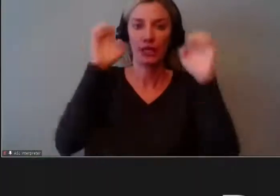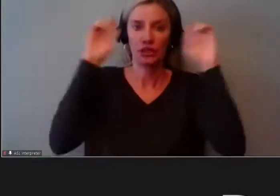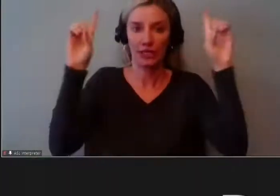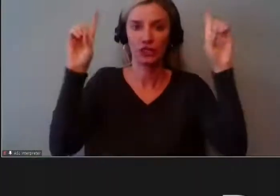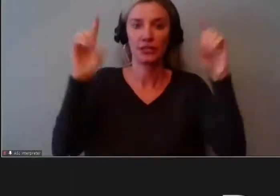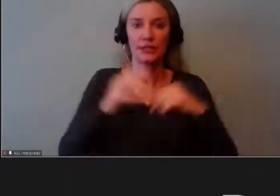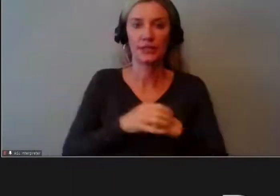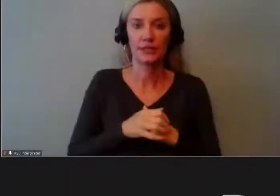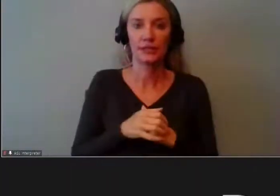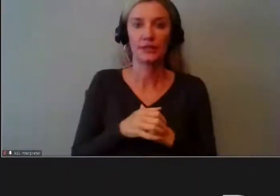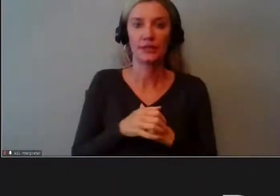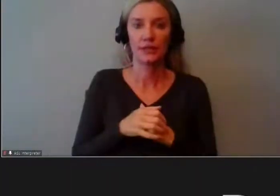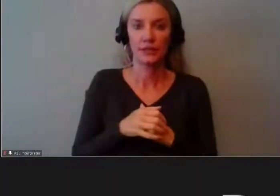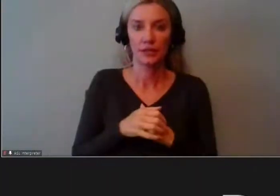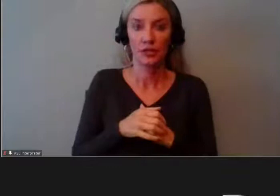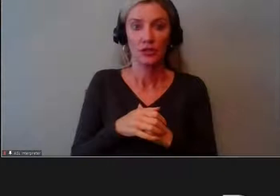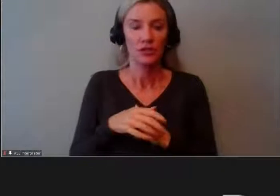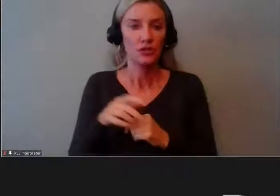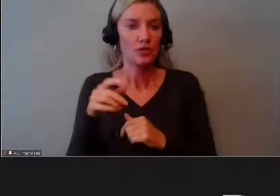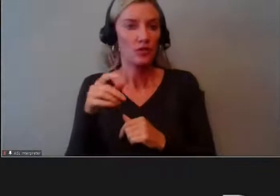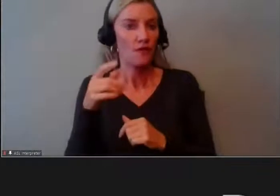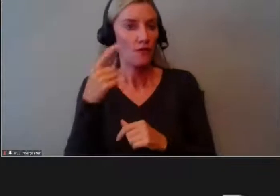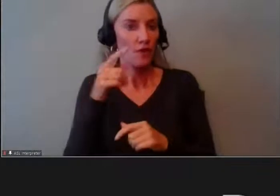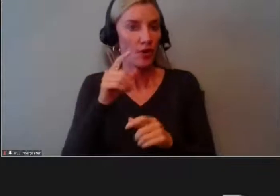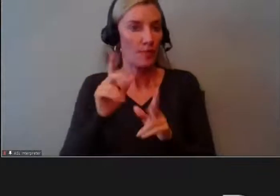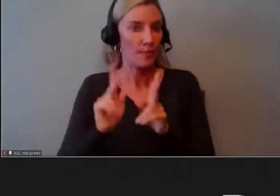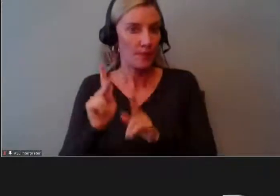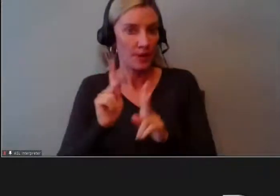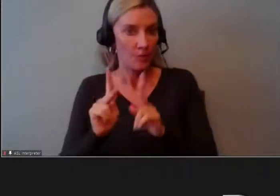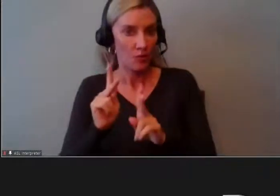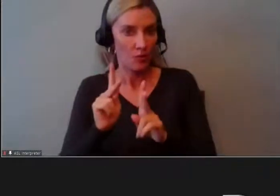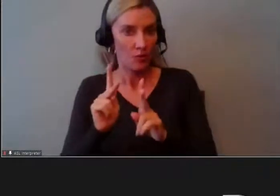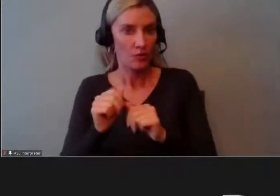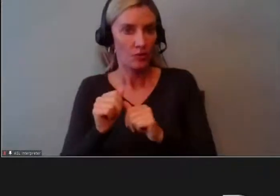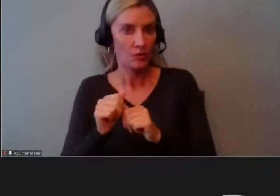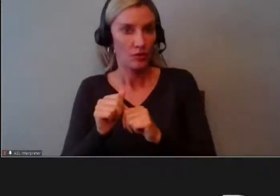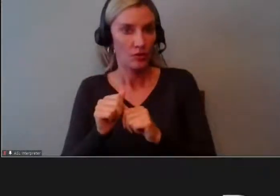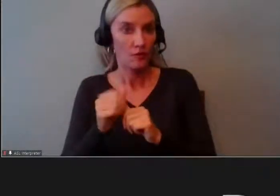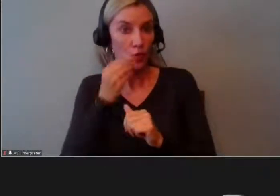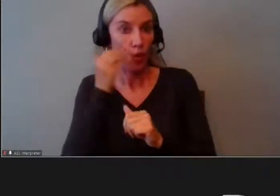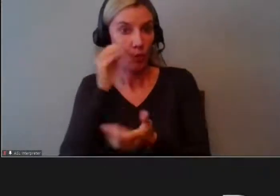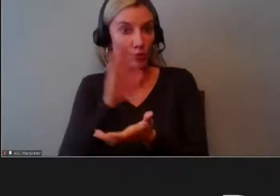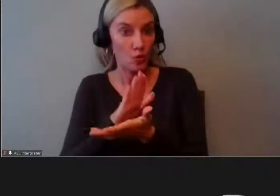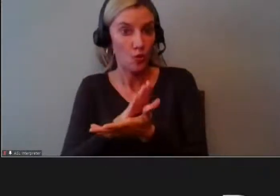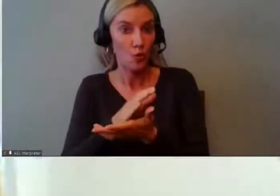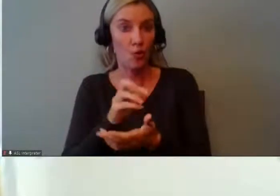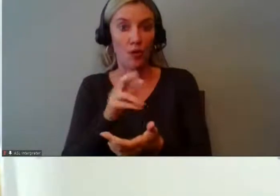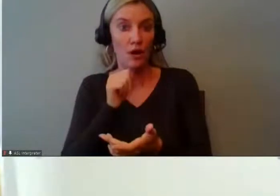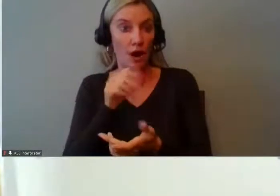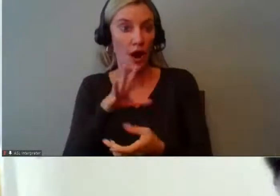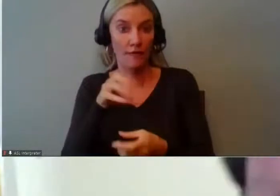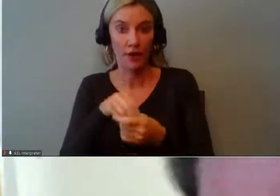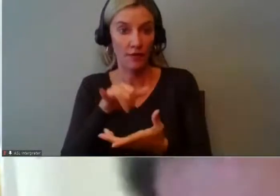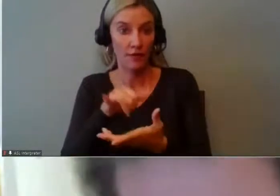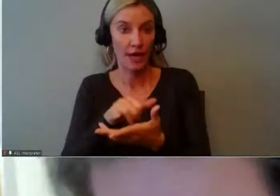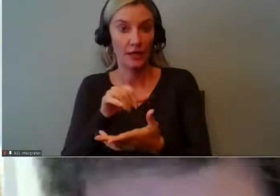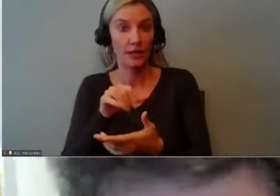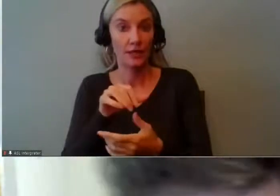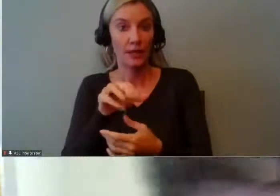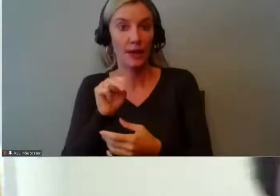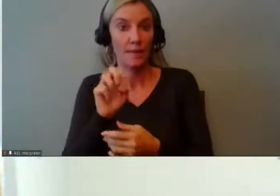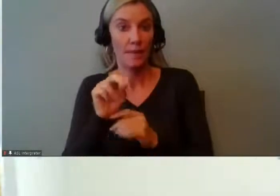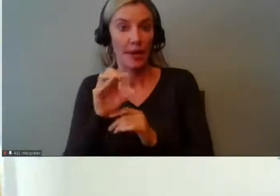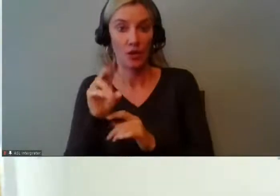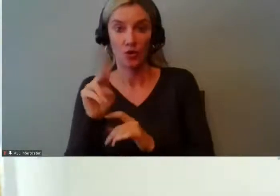So for those that are homeschooling and not enrolled in Ukiah Unified, how will they get notice? Oh no, it will be